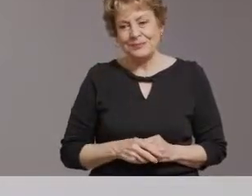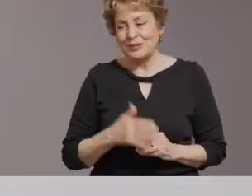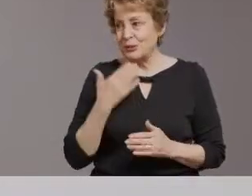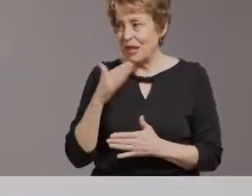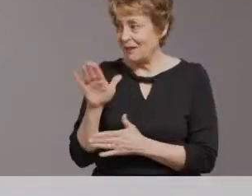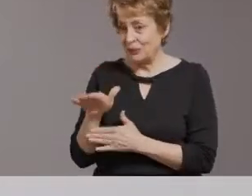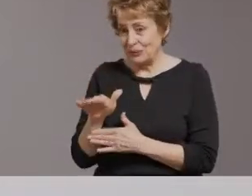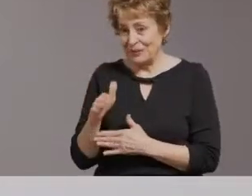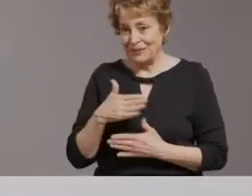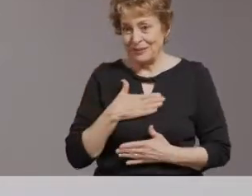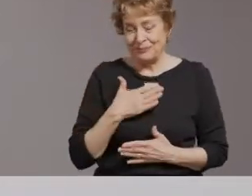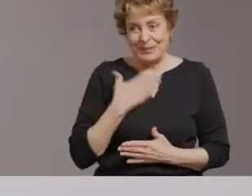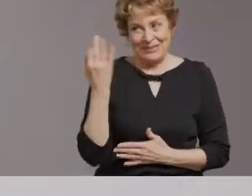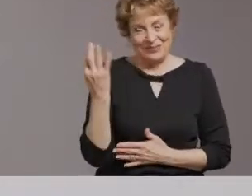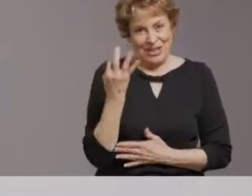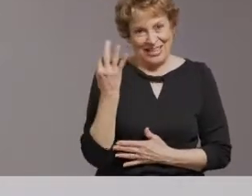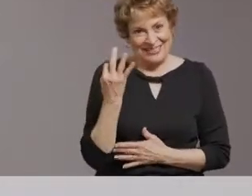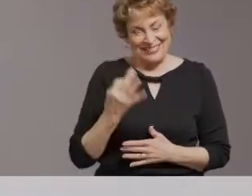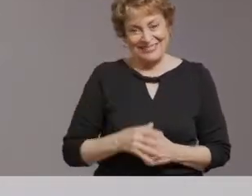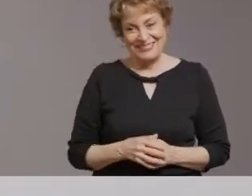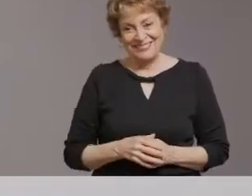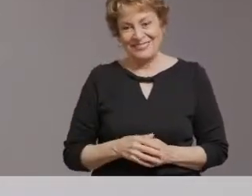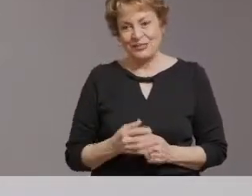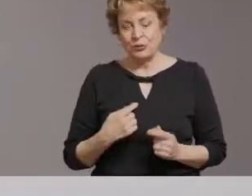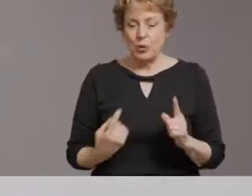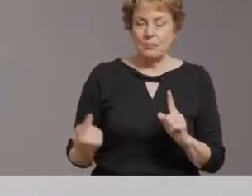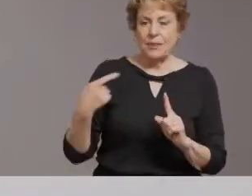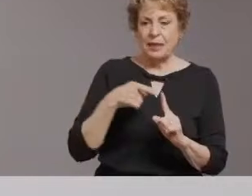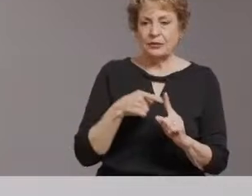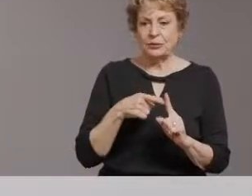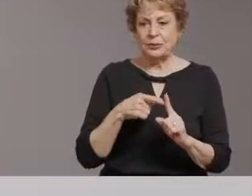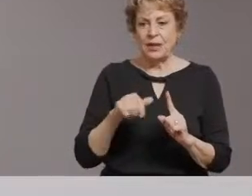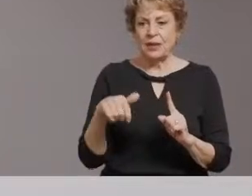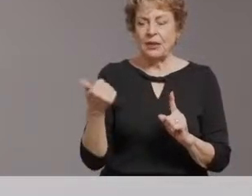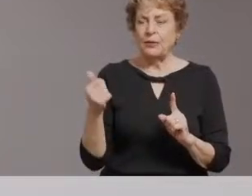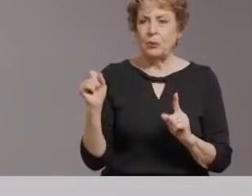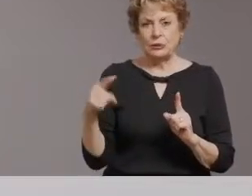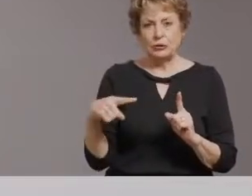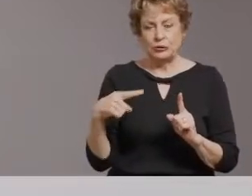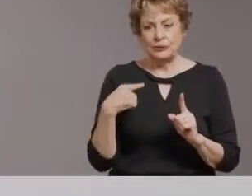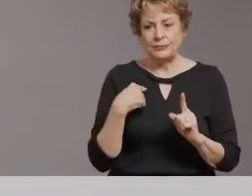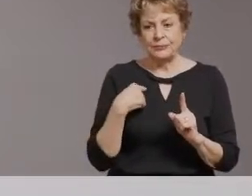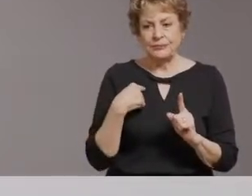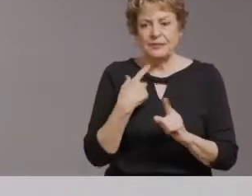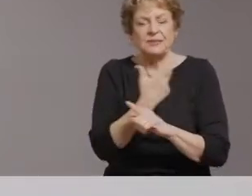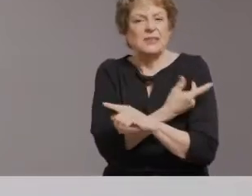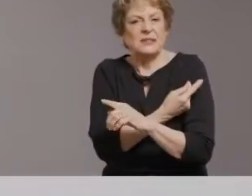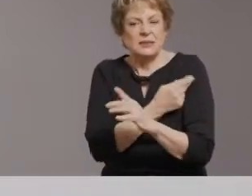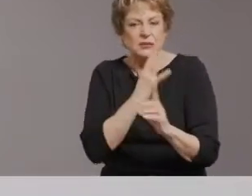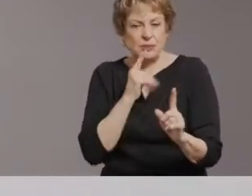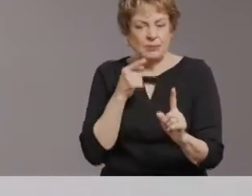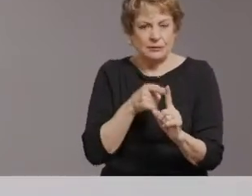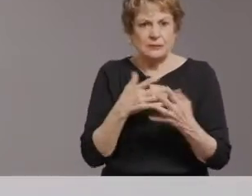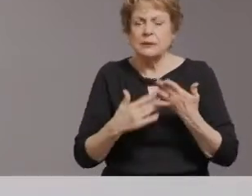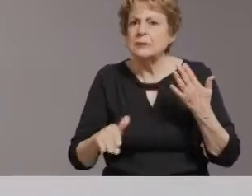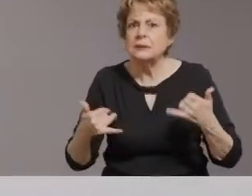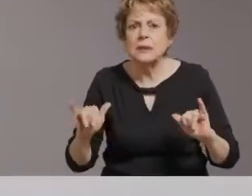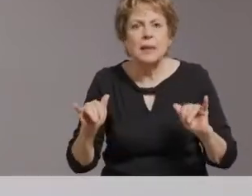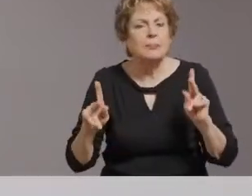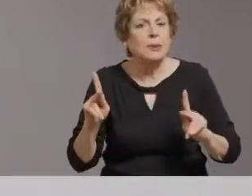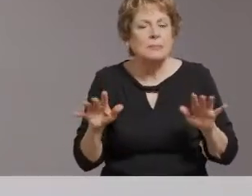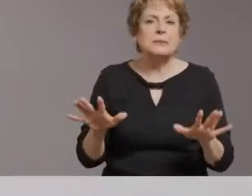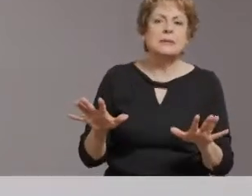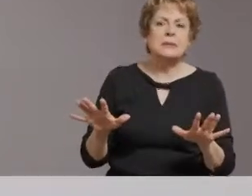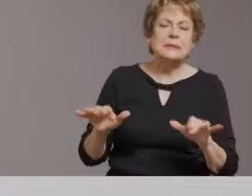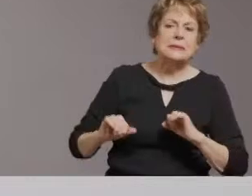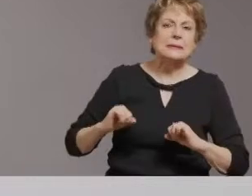Friday. I wanted to circle back to a question earlier about vaccine hesitancy. I know some researchers are saying that it's looking like this